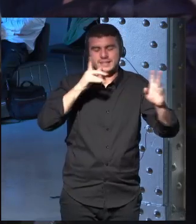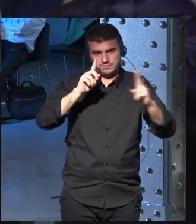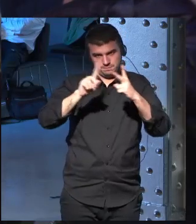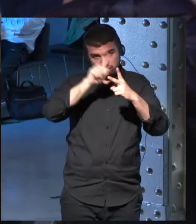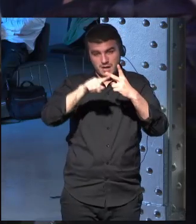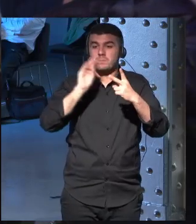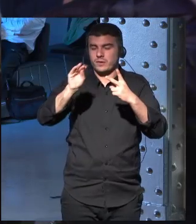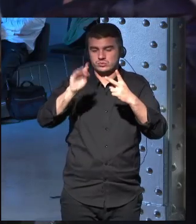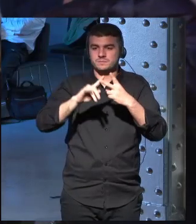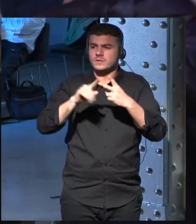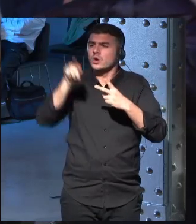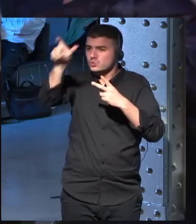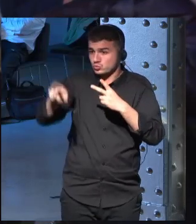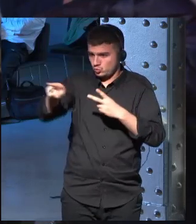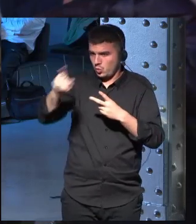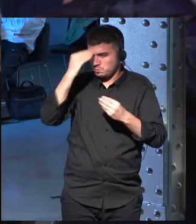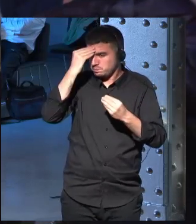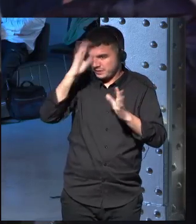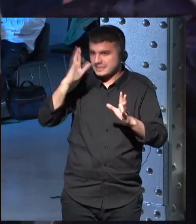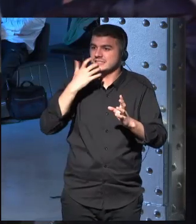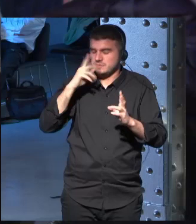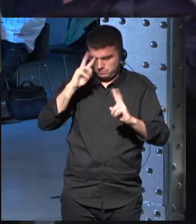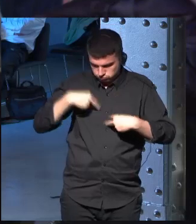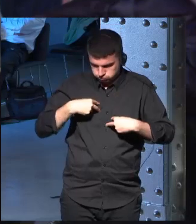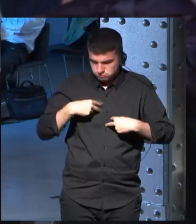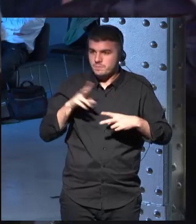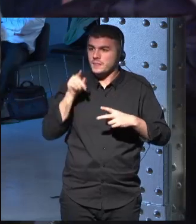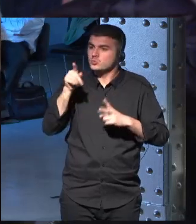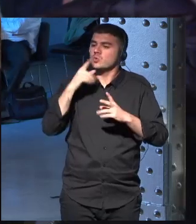consider yourself to be a Christian writer?